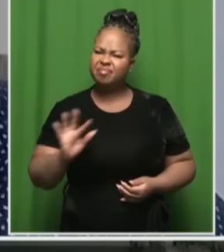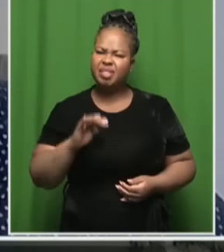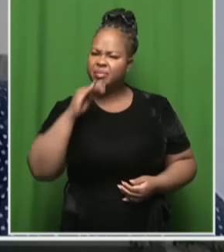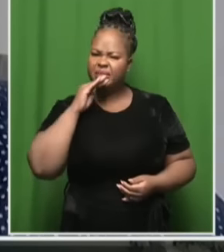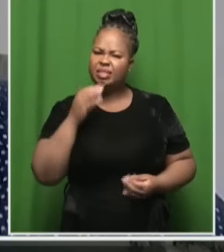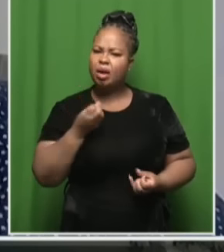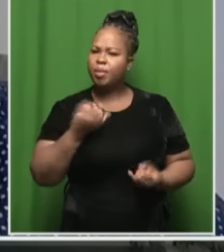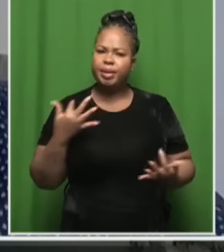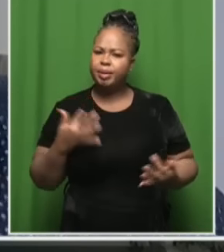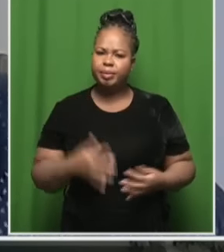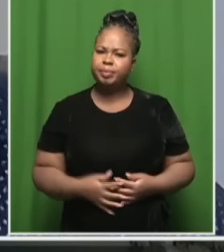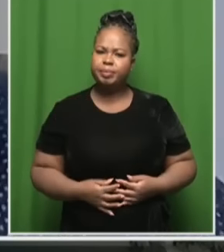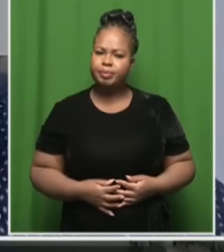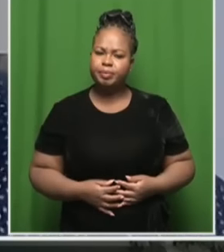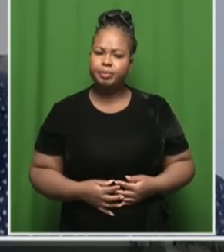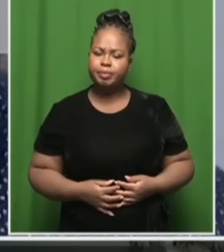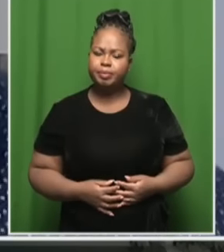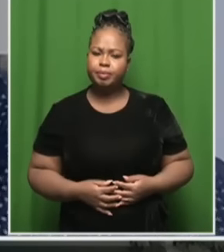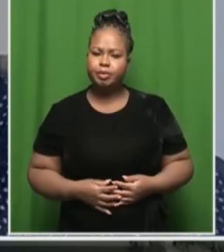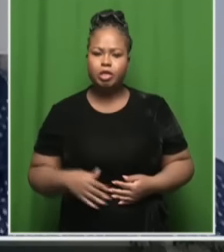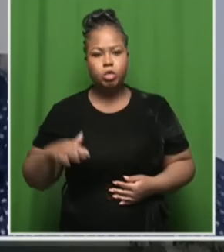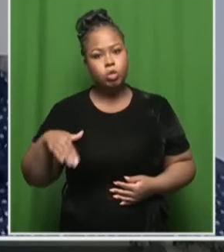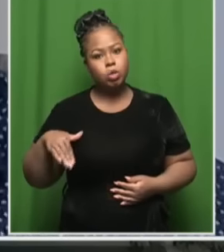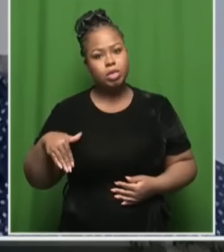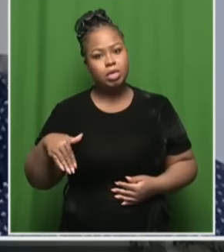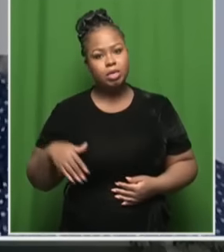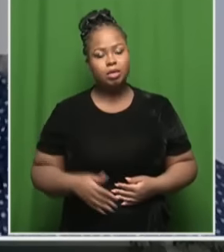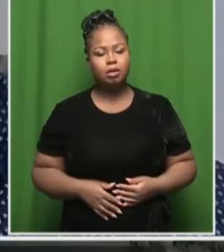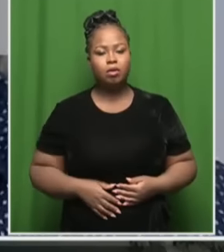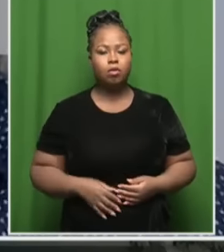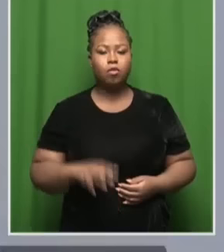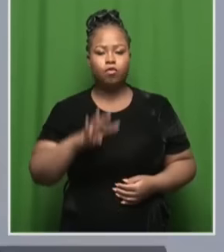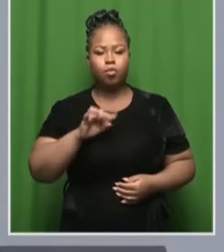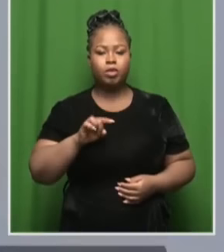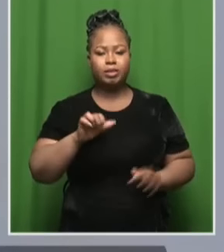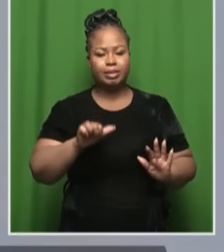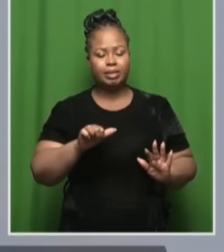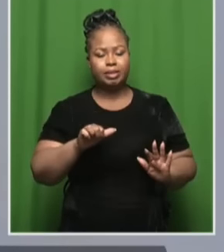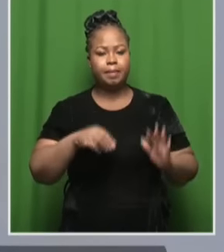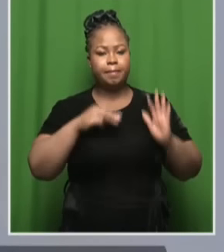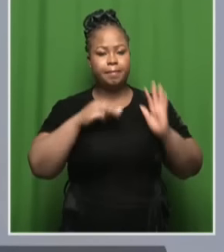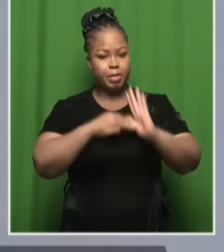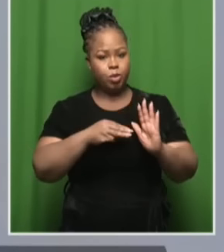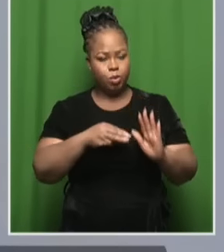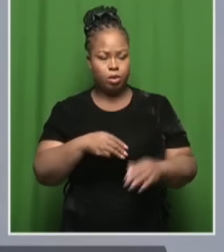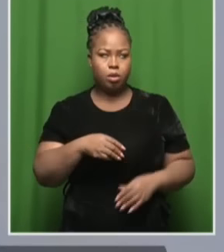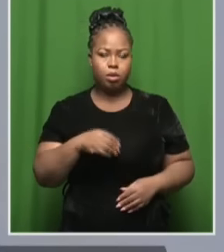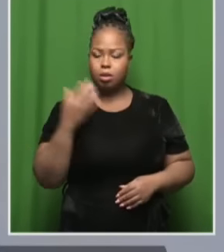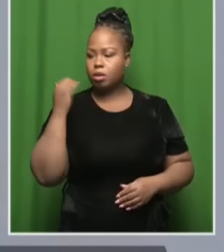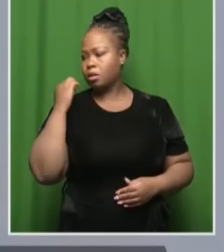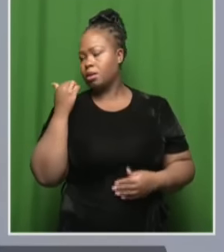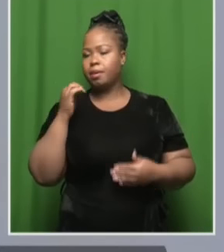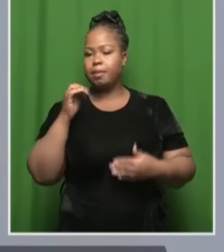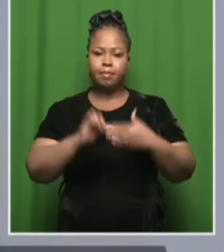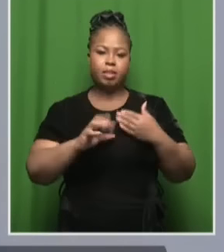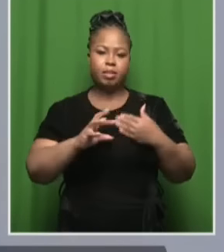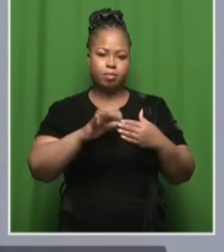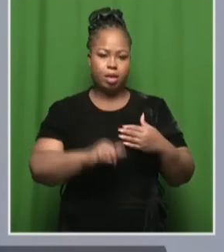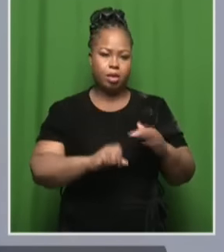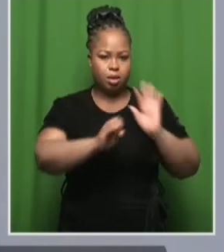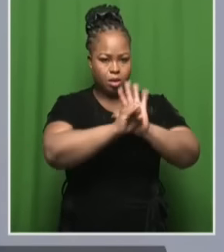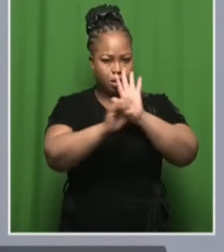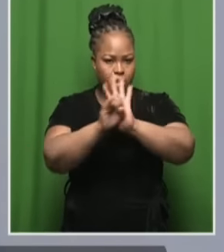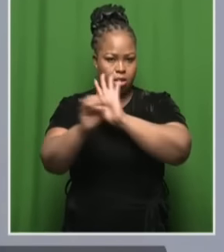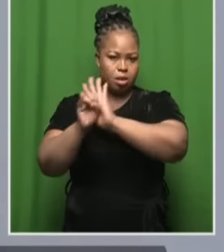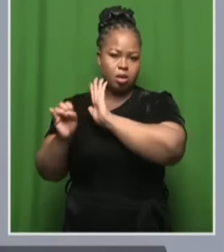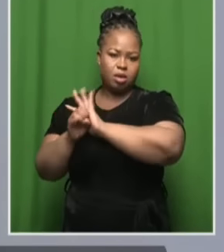still outstanding? Thank you. Out of 4.6 million that we spoke about around about May, we have identified a number